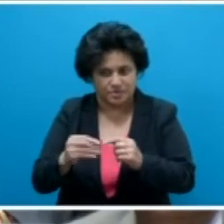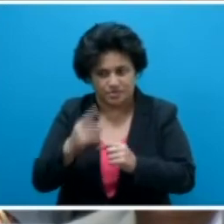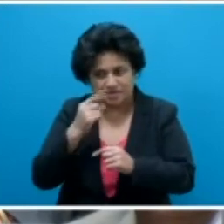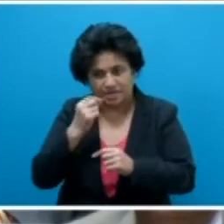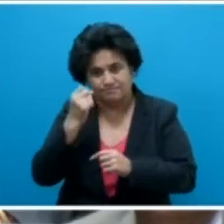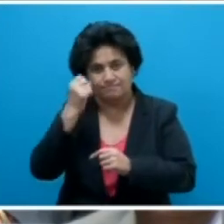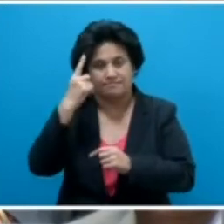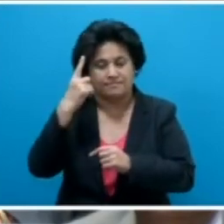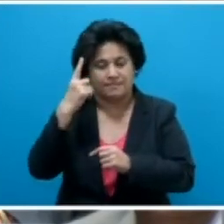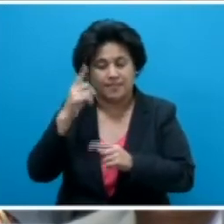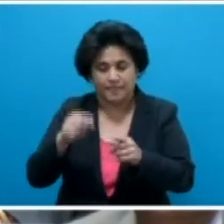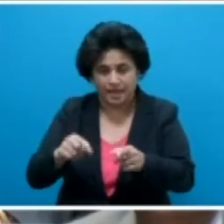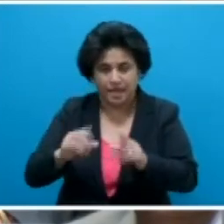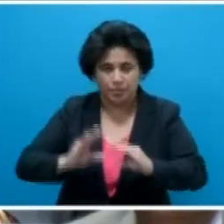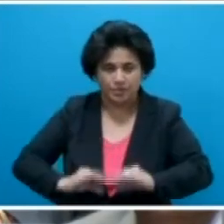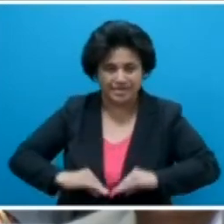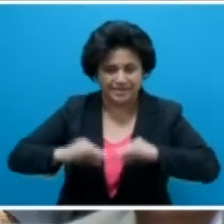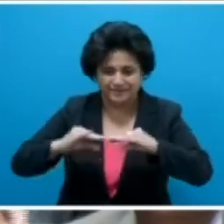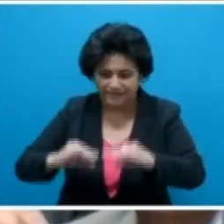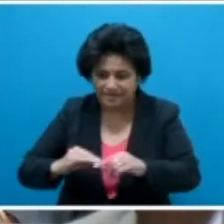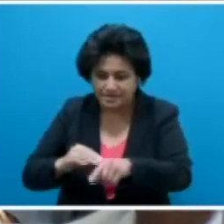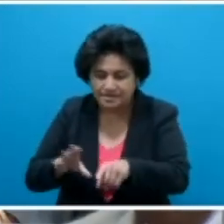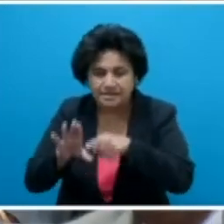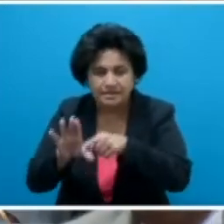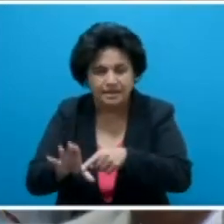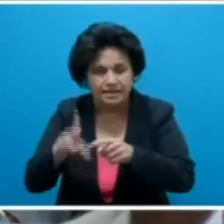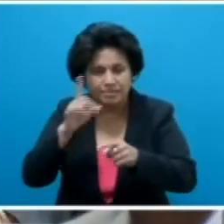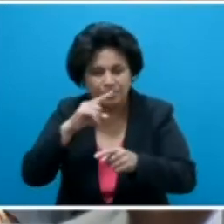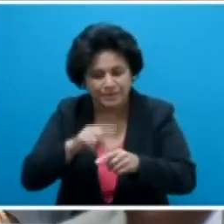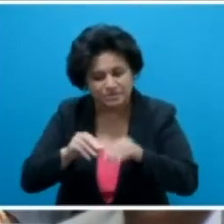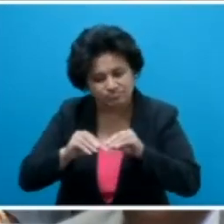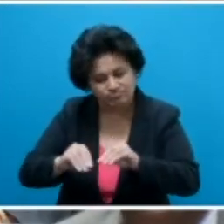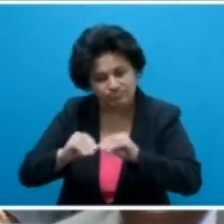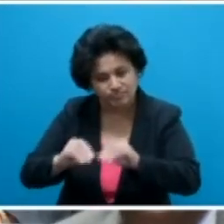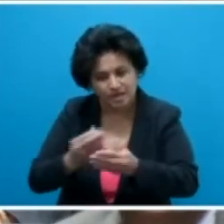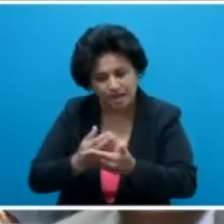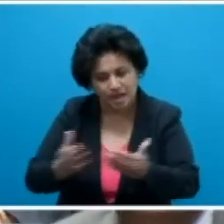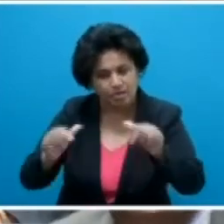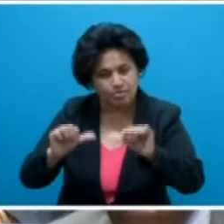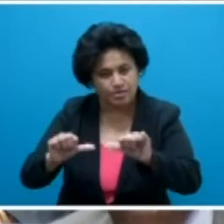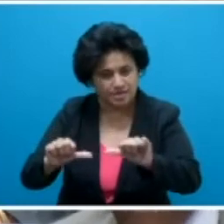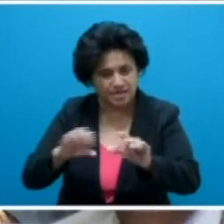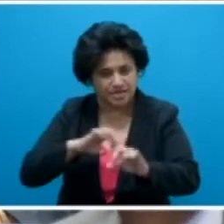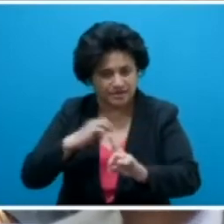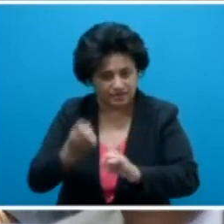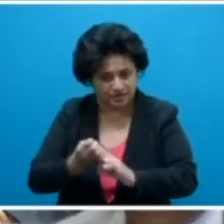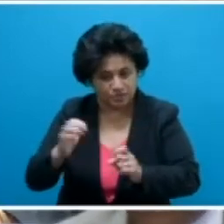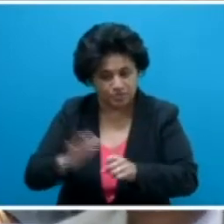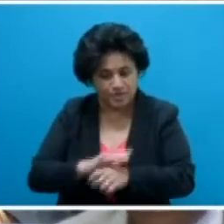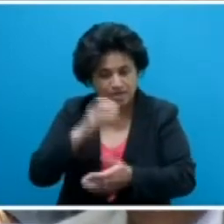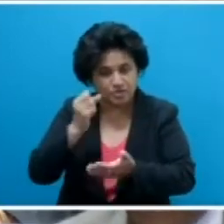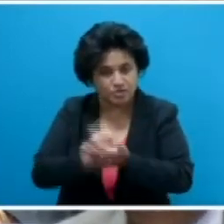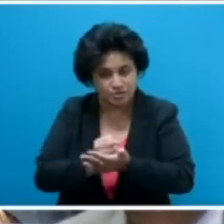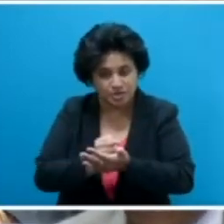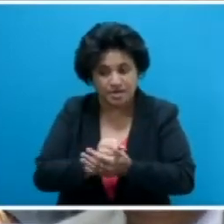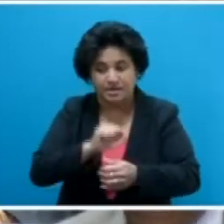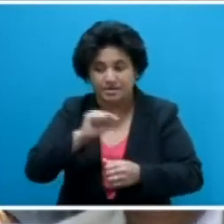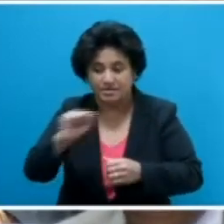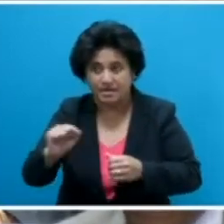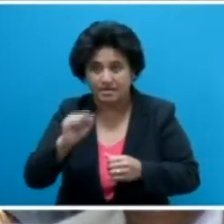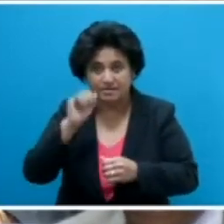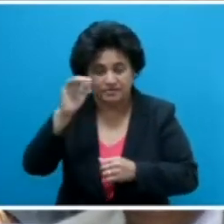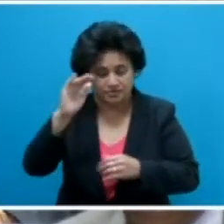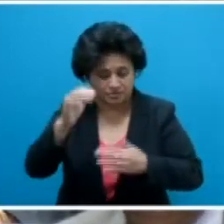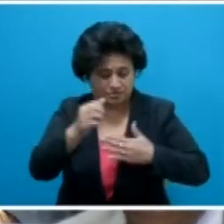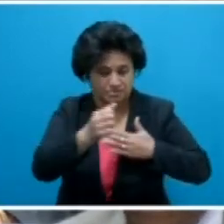our investment in our young people to ensure that they inherit a safe, prosperous, and